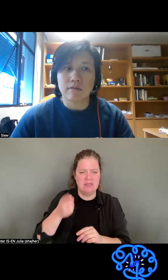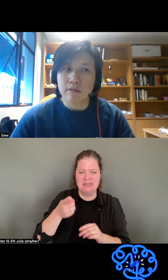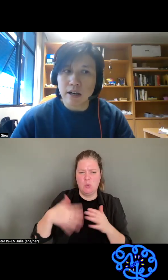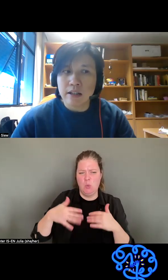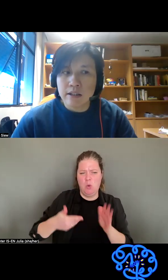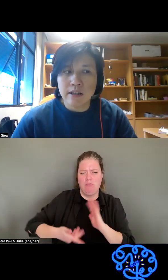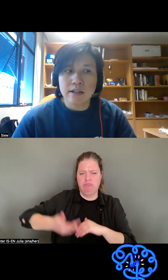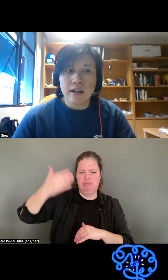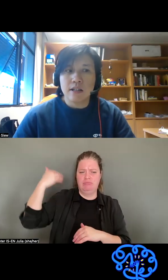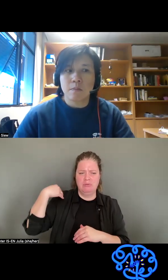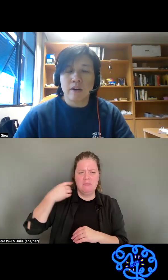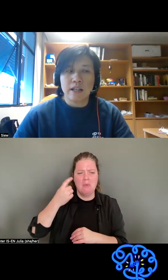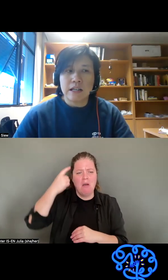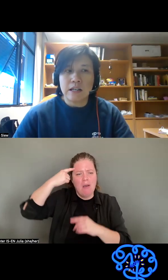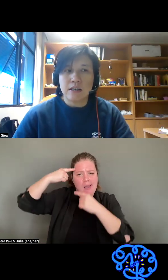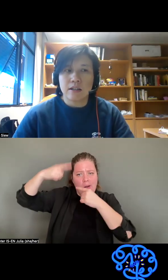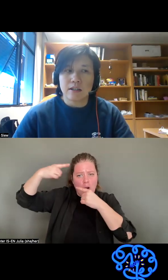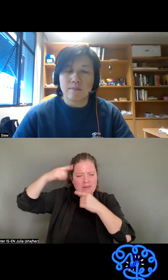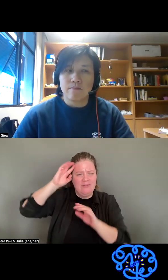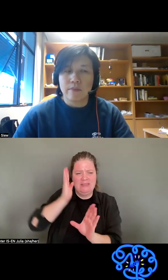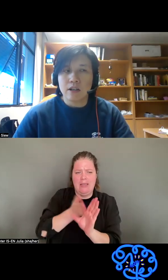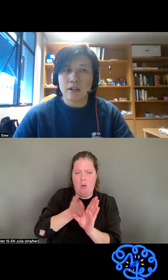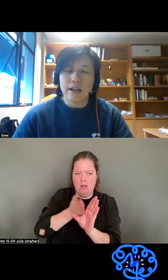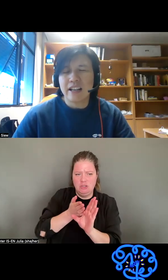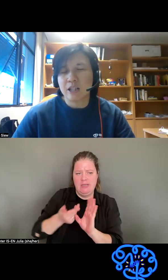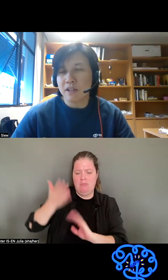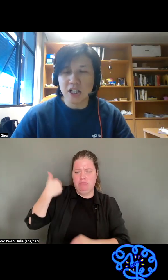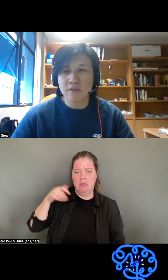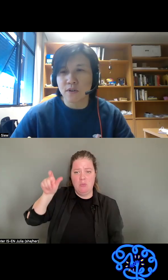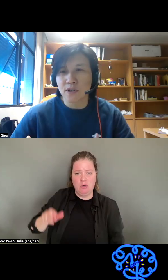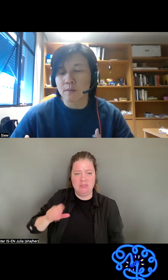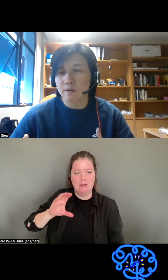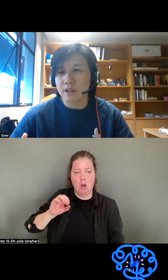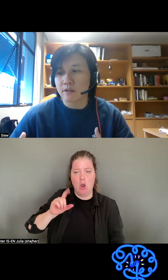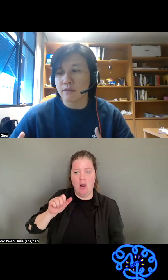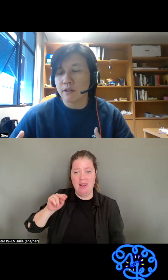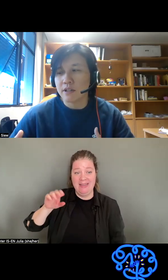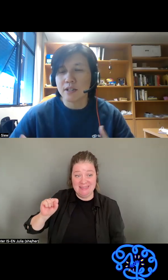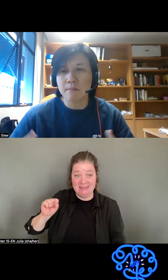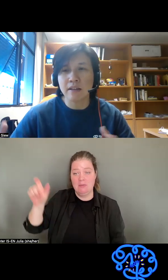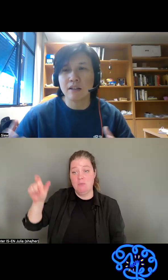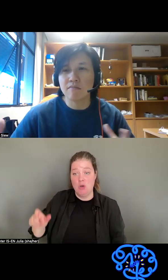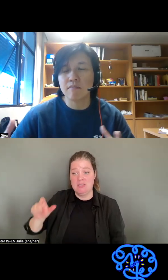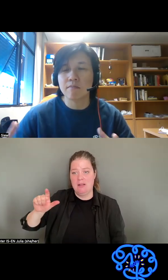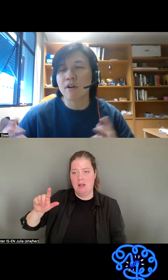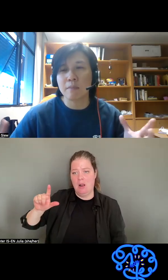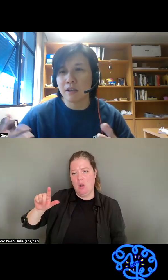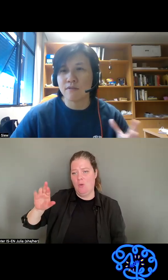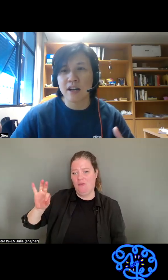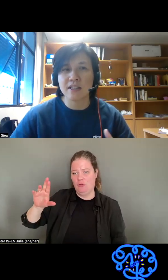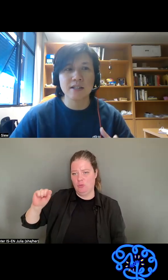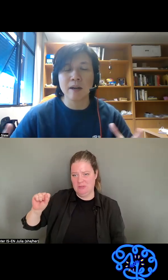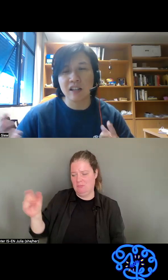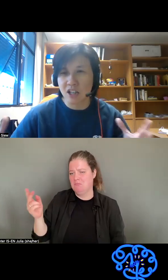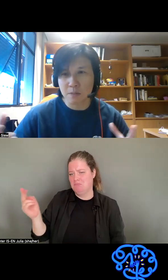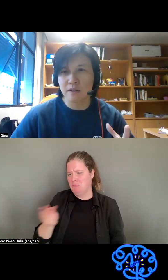the idea here is that it's providing an explanation for some of the semantic priming